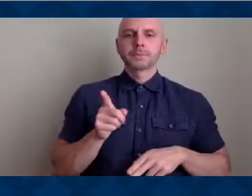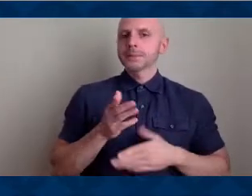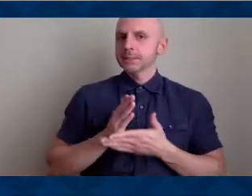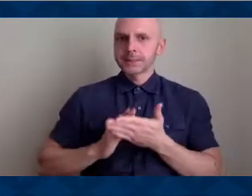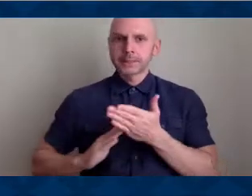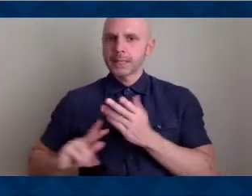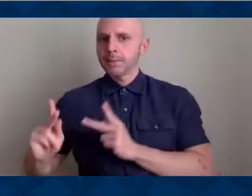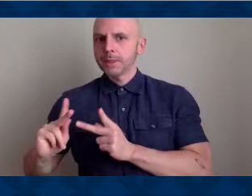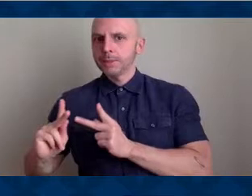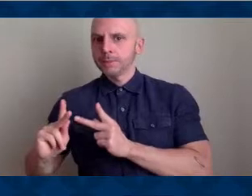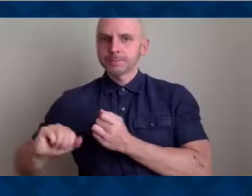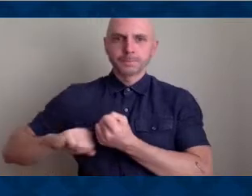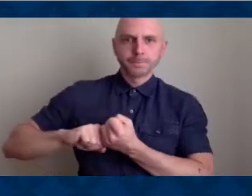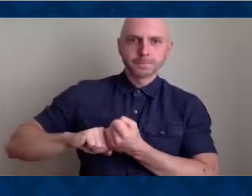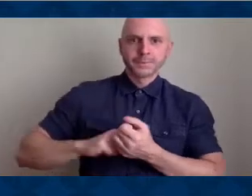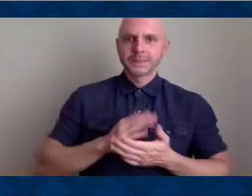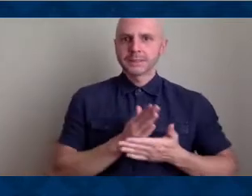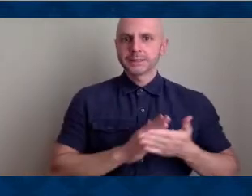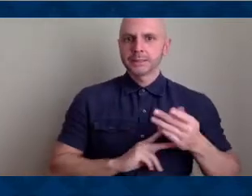And